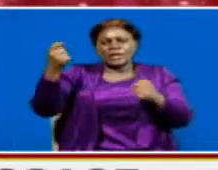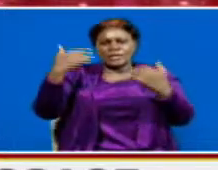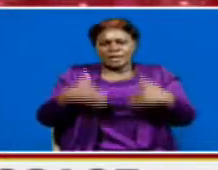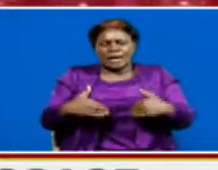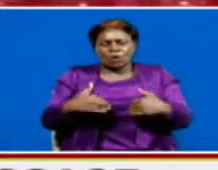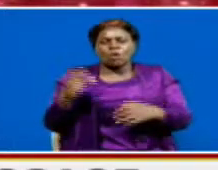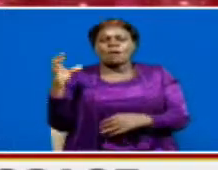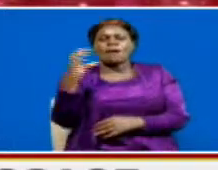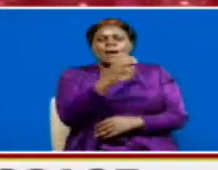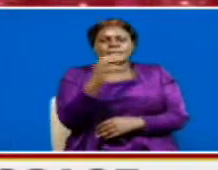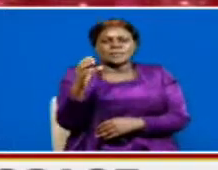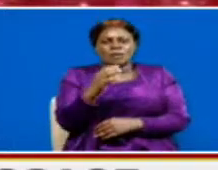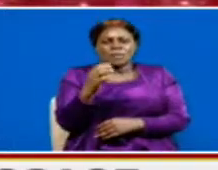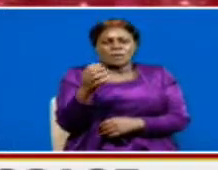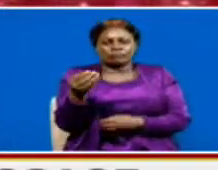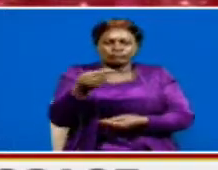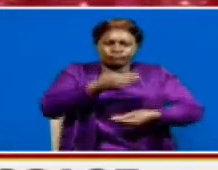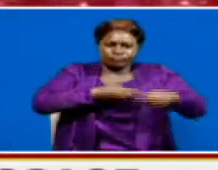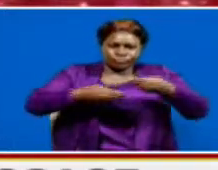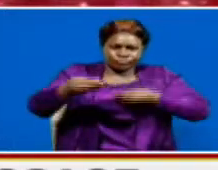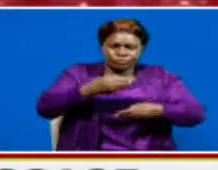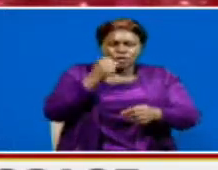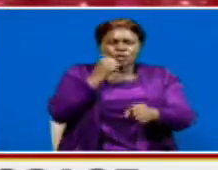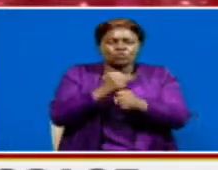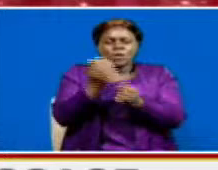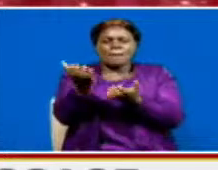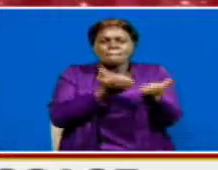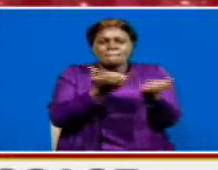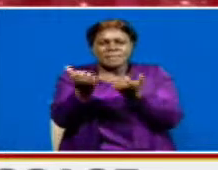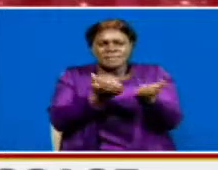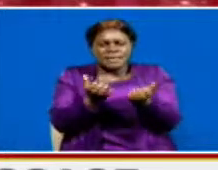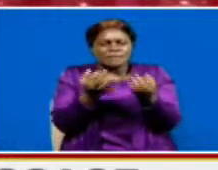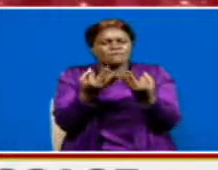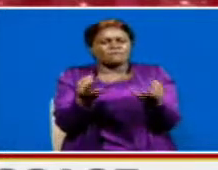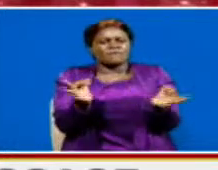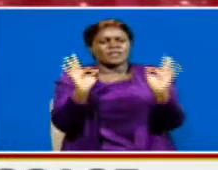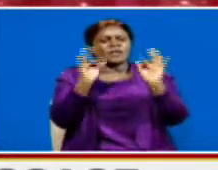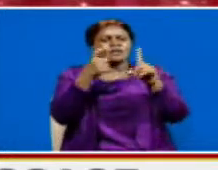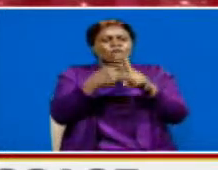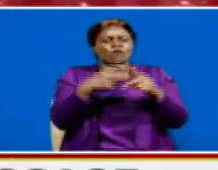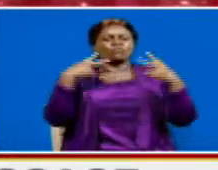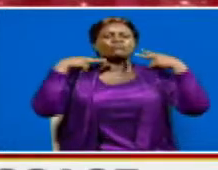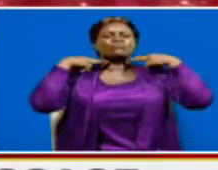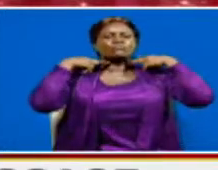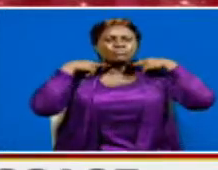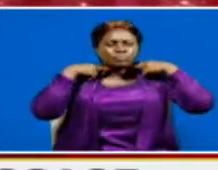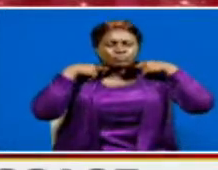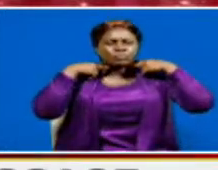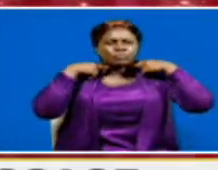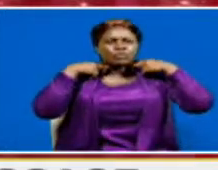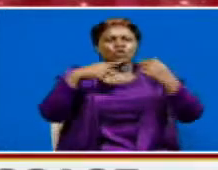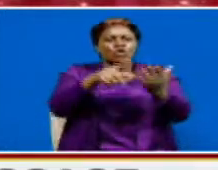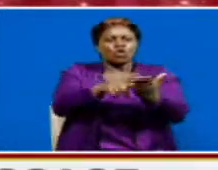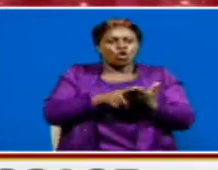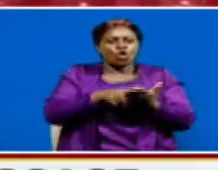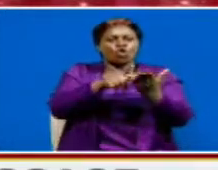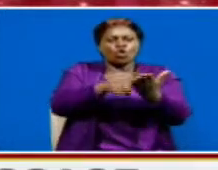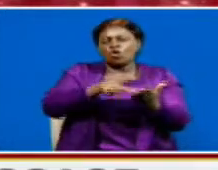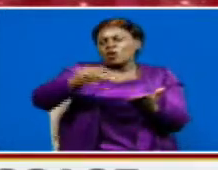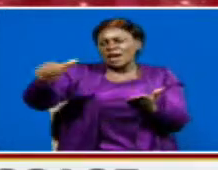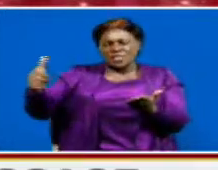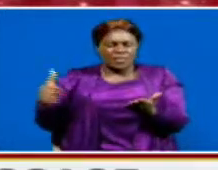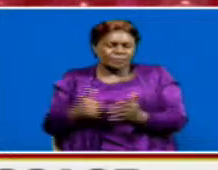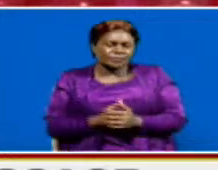regular customers, transacting and doing business, freed from the bondage of Shylocks and predatory